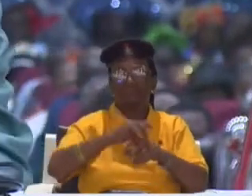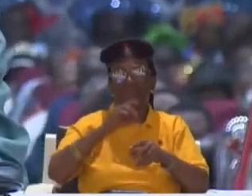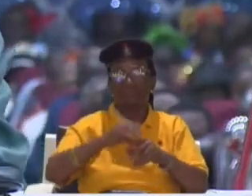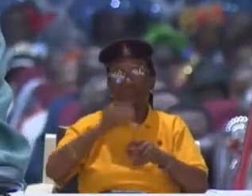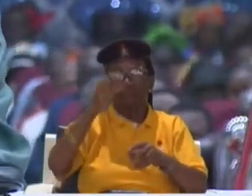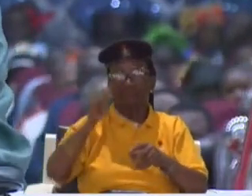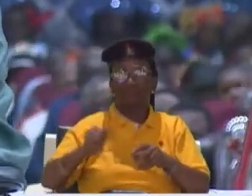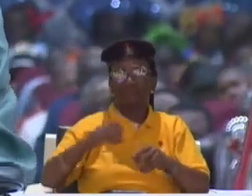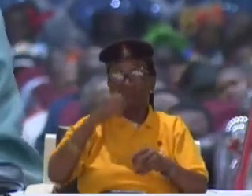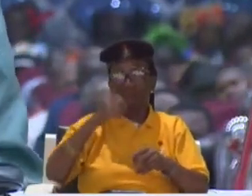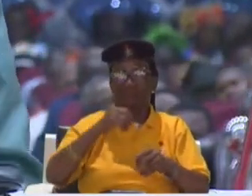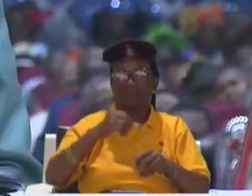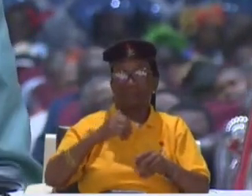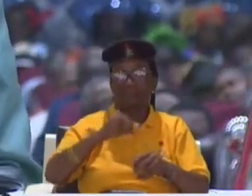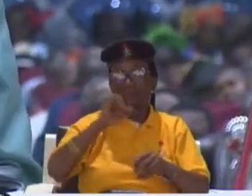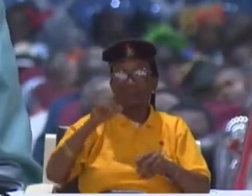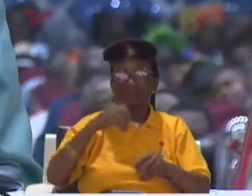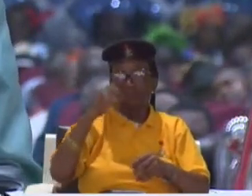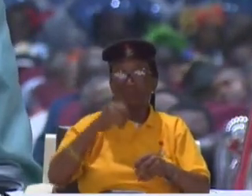spoke a word